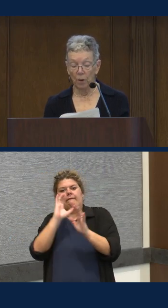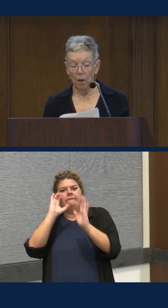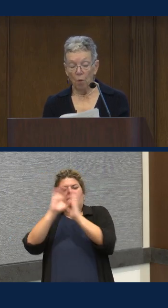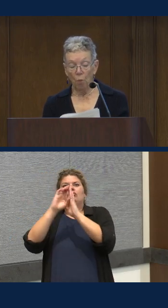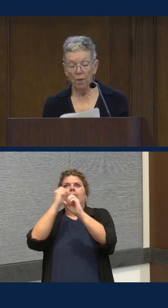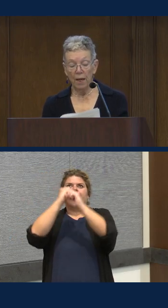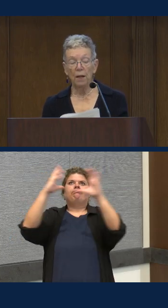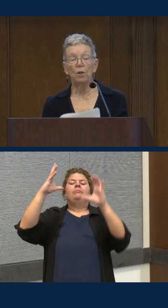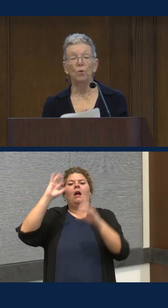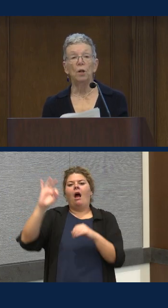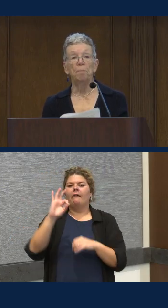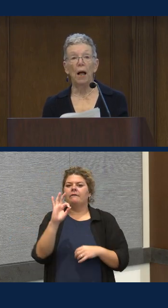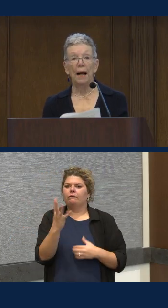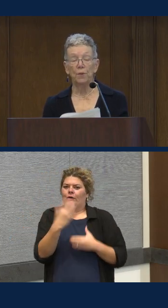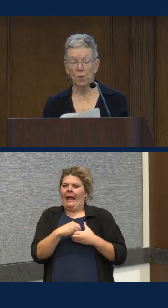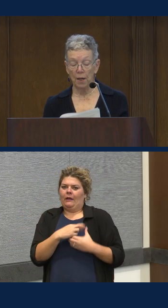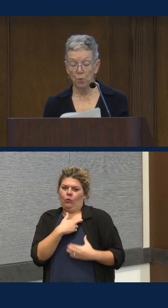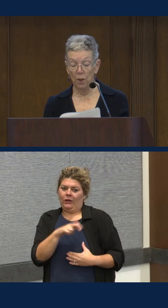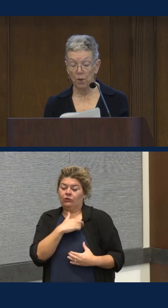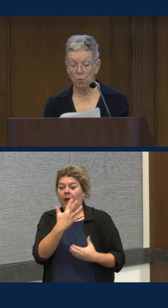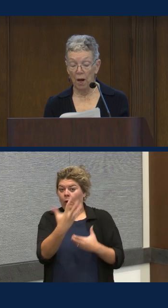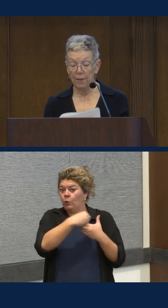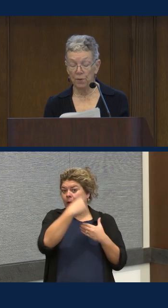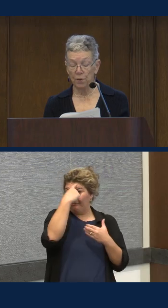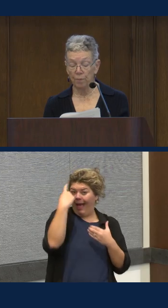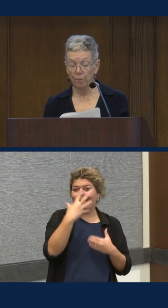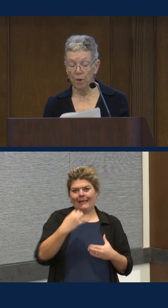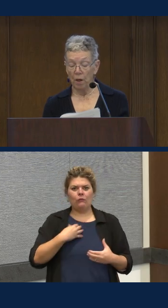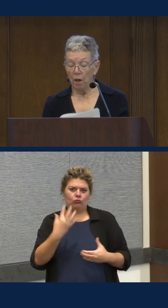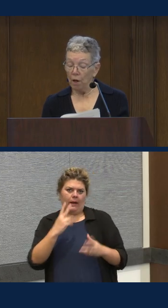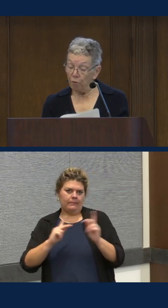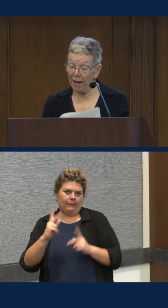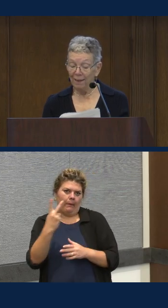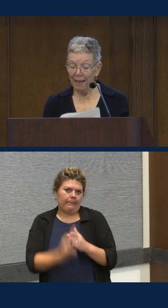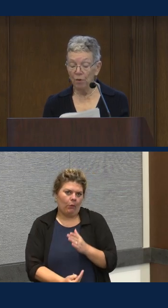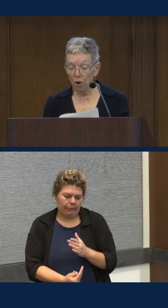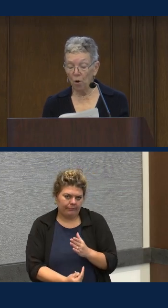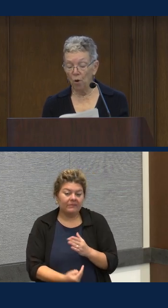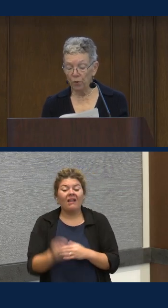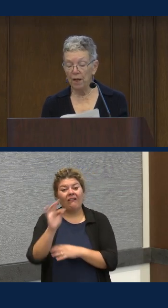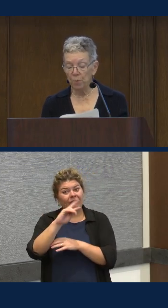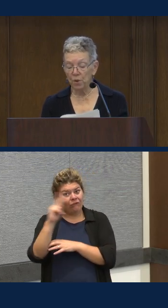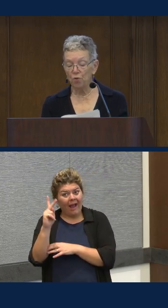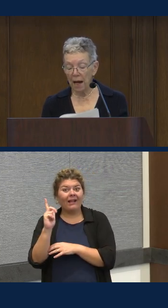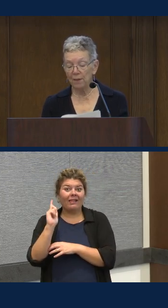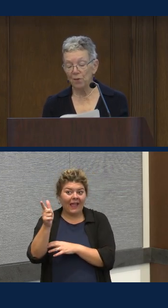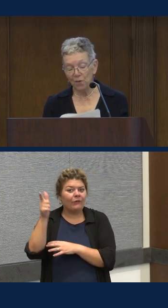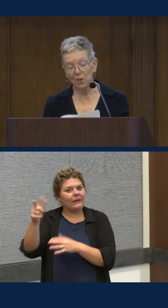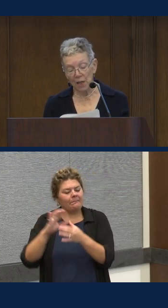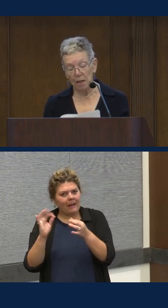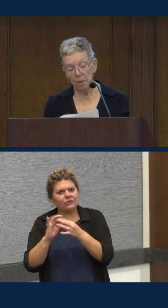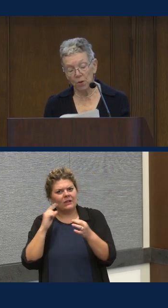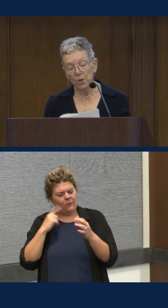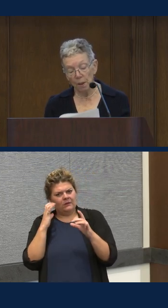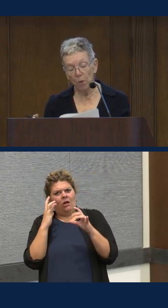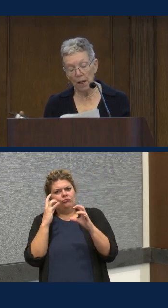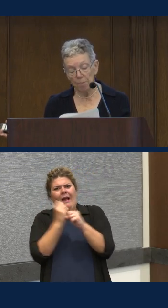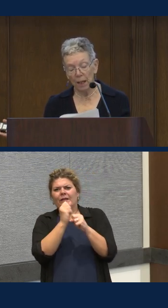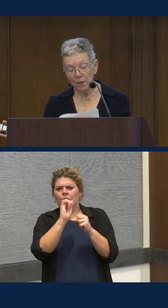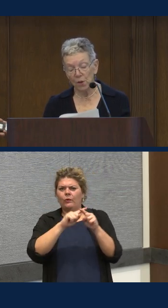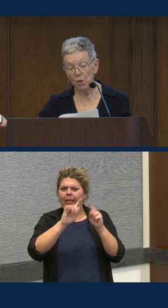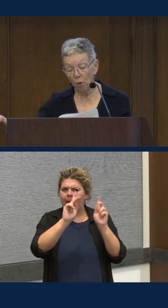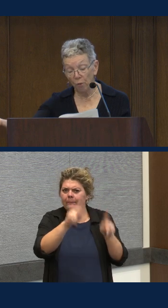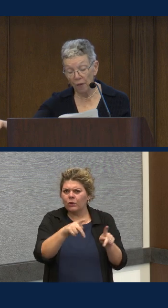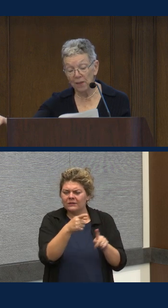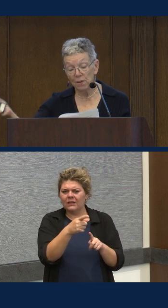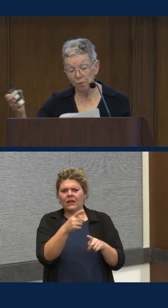religion, one that included blacks as well as whites. Frank later recalled that he was attracted to the saint because someone had